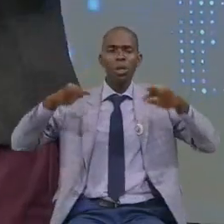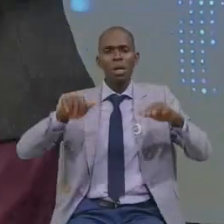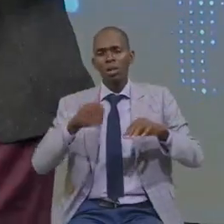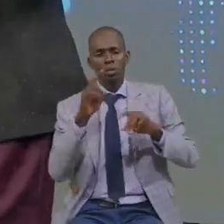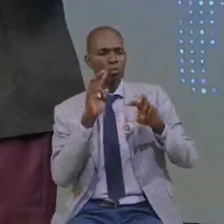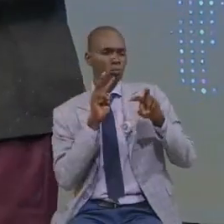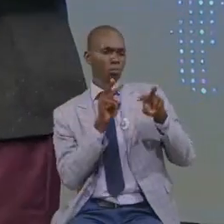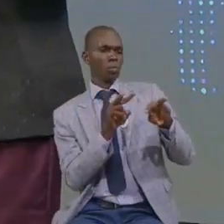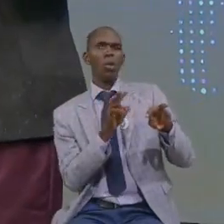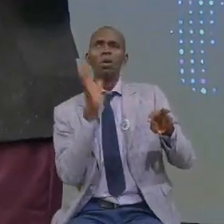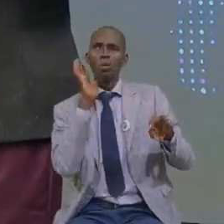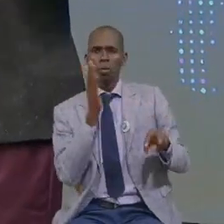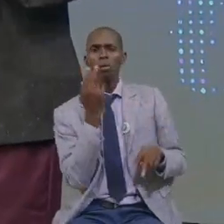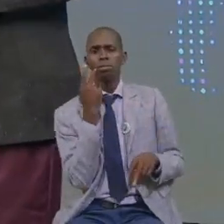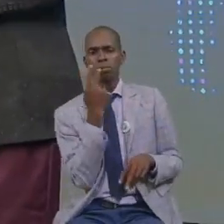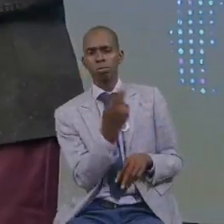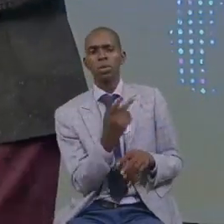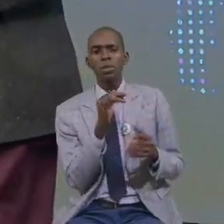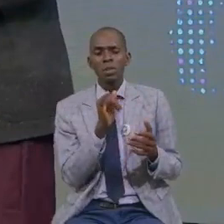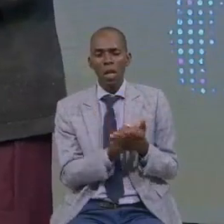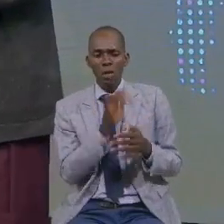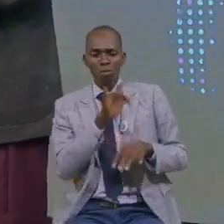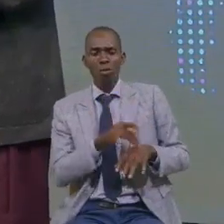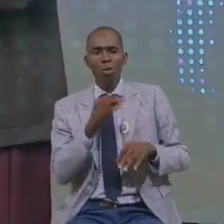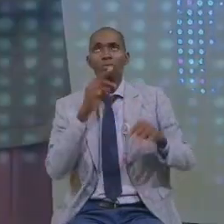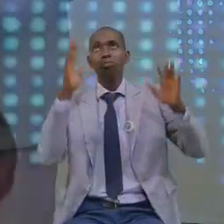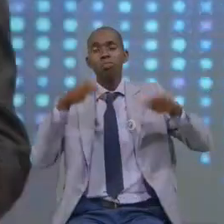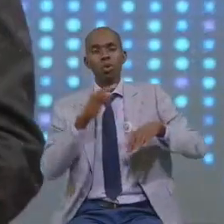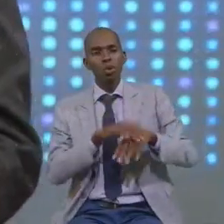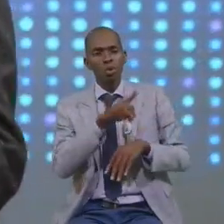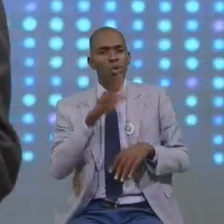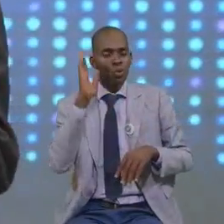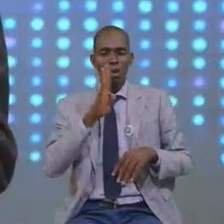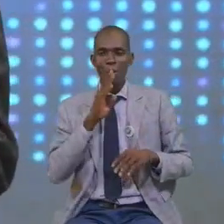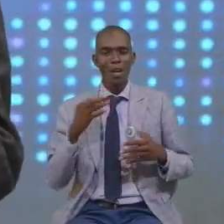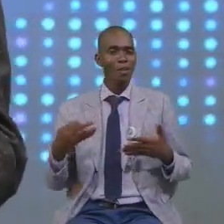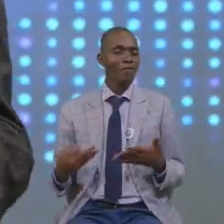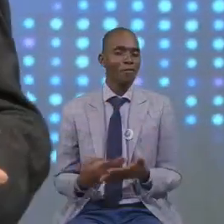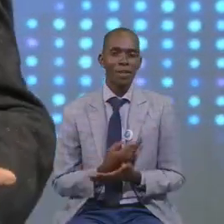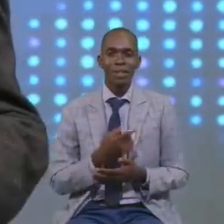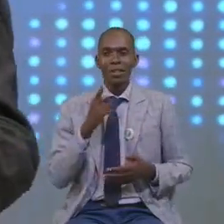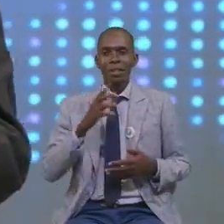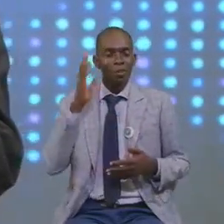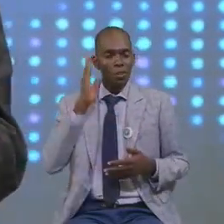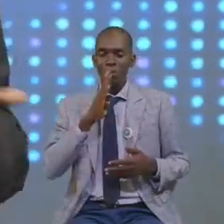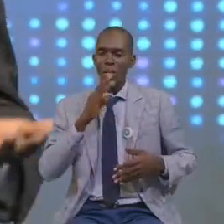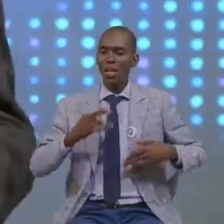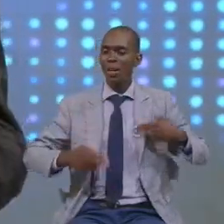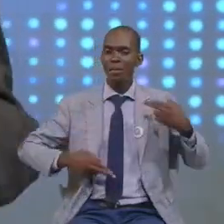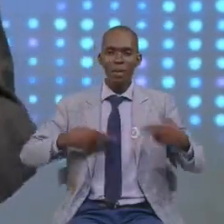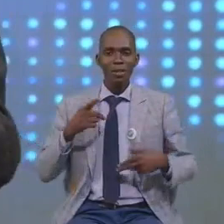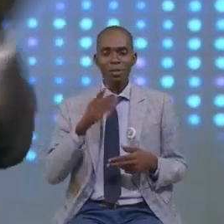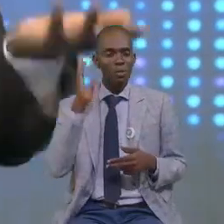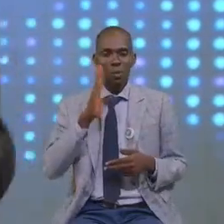will see that effect of the rain on you. You'll be refreshed. you'll be revived, you'll be